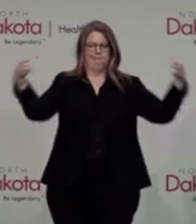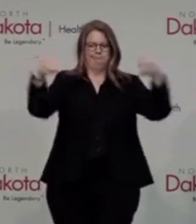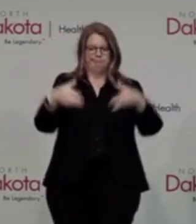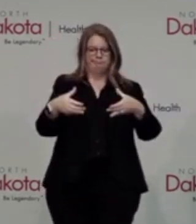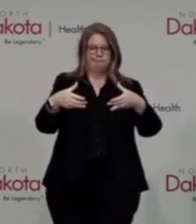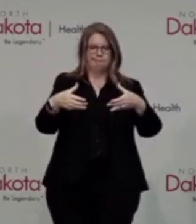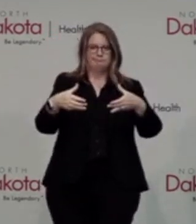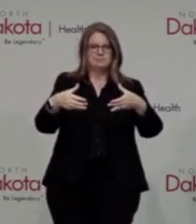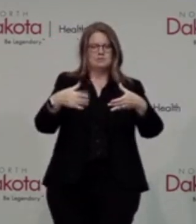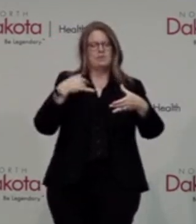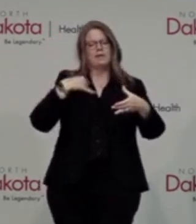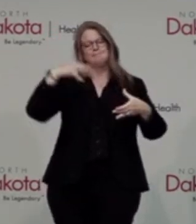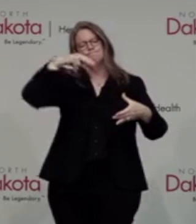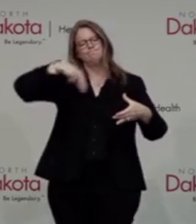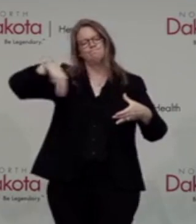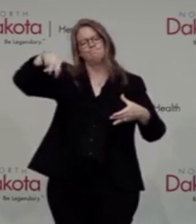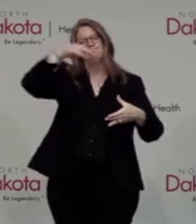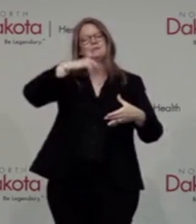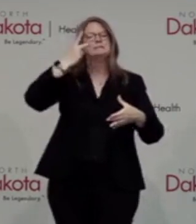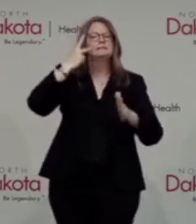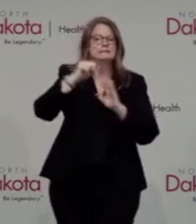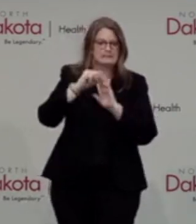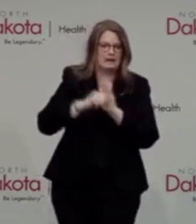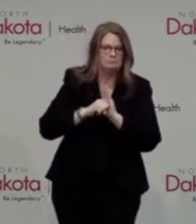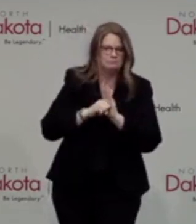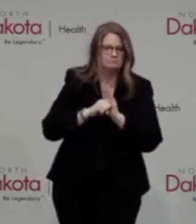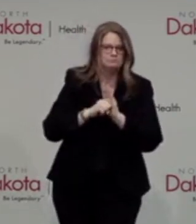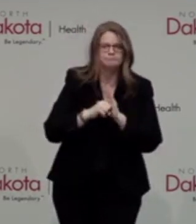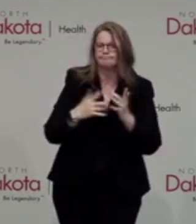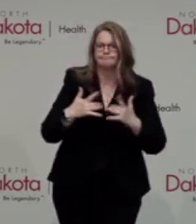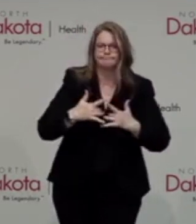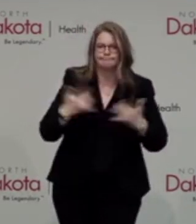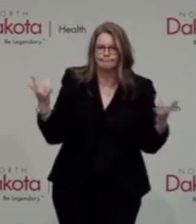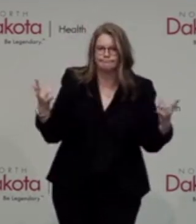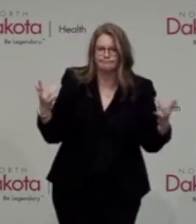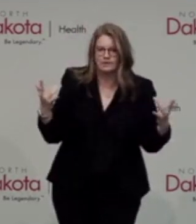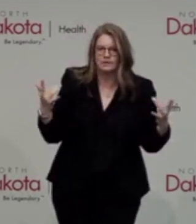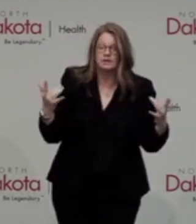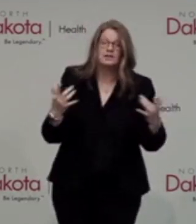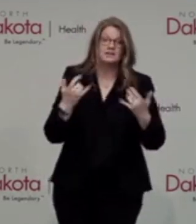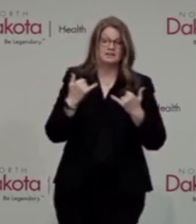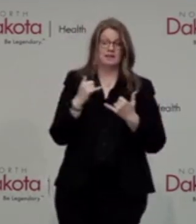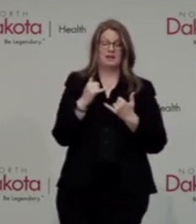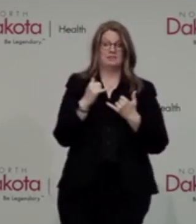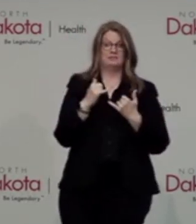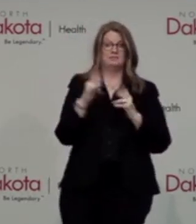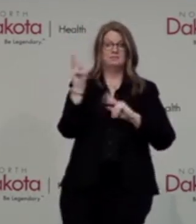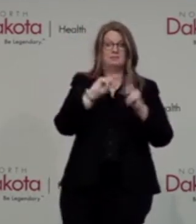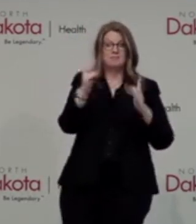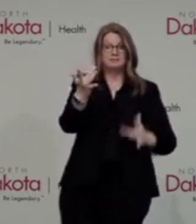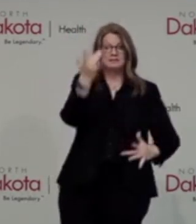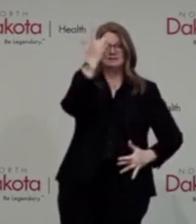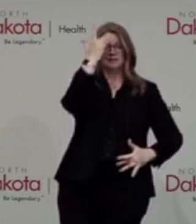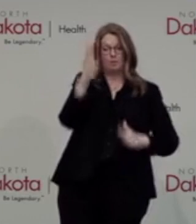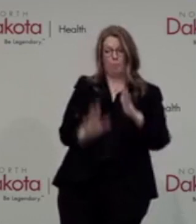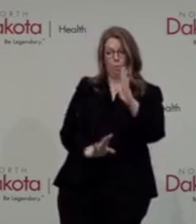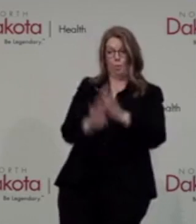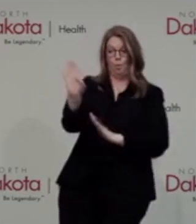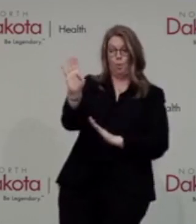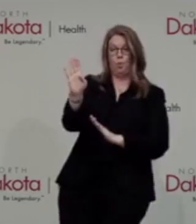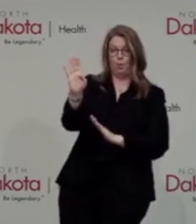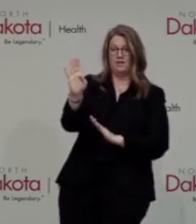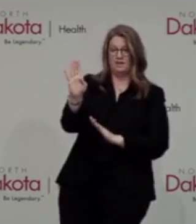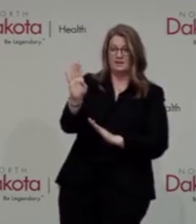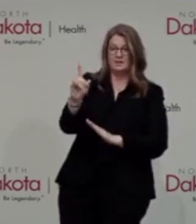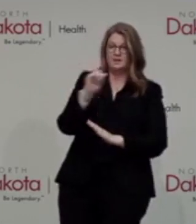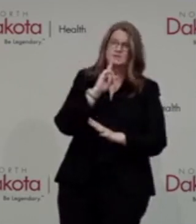overview as we begin to find ourselves in a situation where sharp increase in active cases and hospitalizations is presenting a real risk